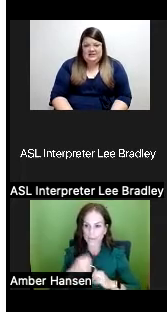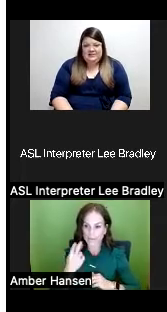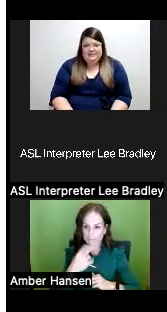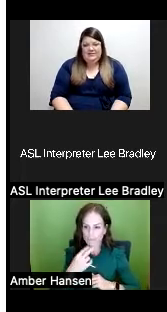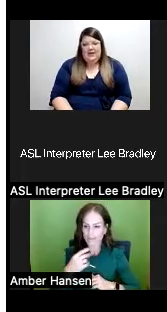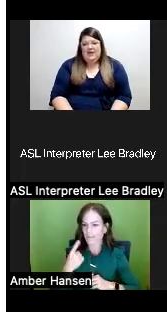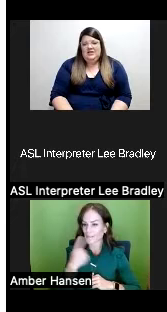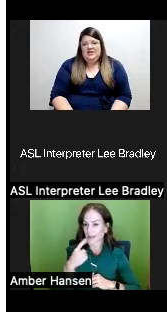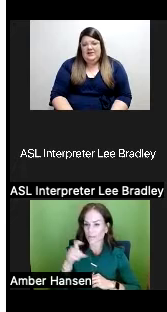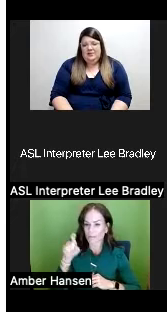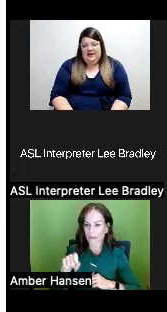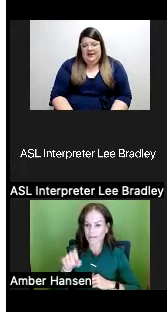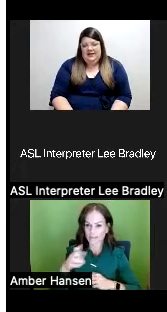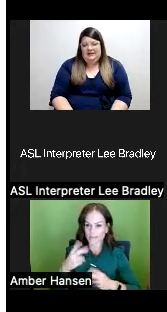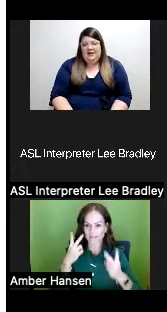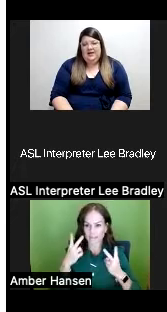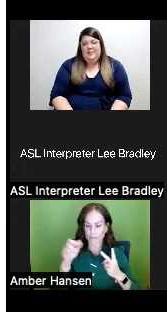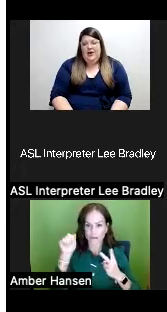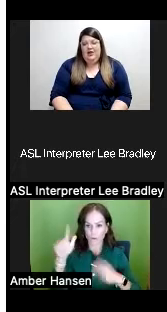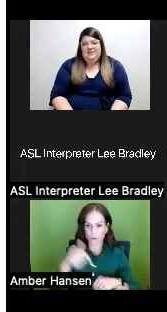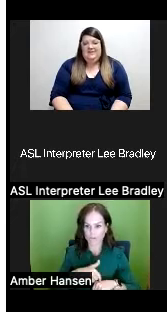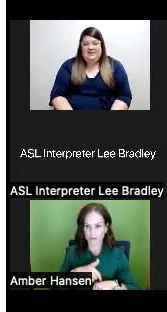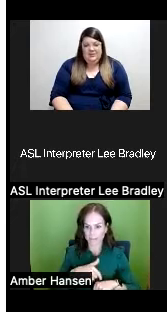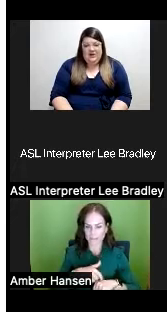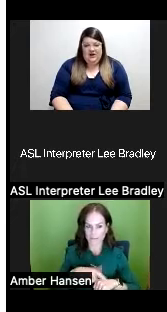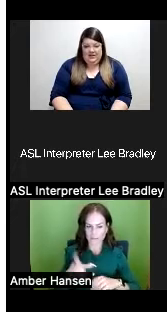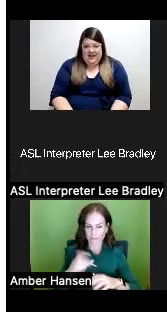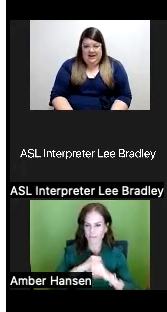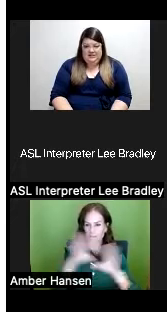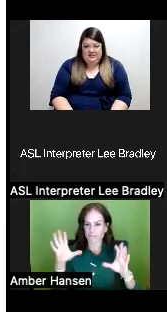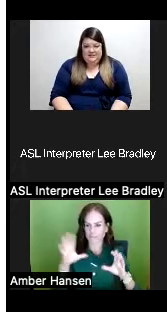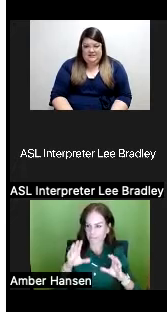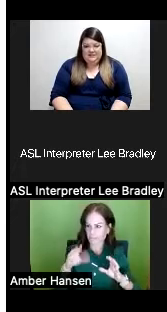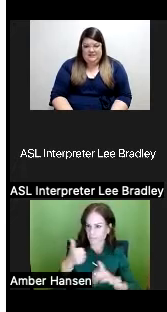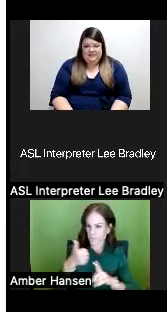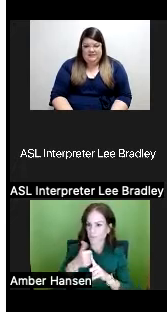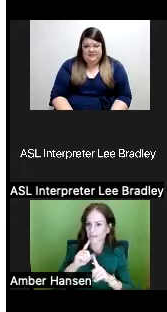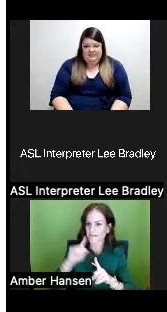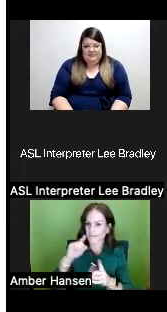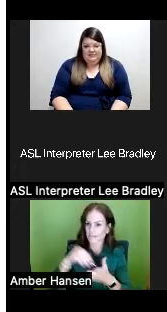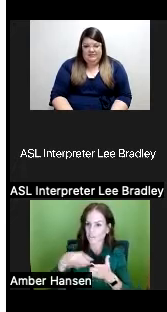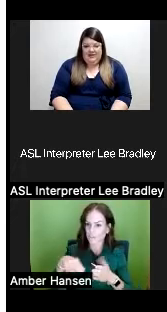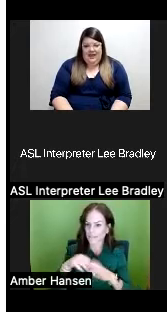variants. So with lip reading, the mouth must be visible at all times.